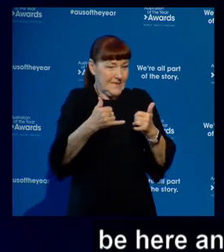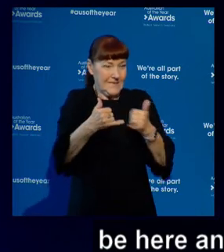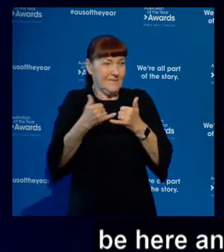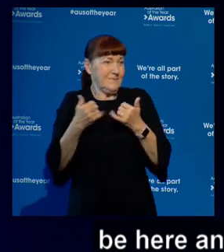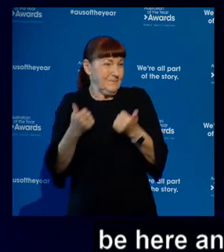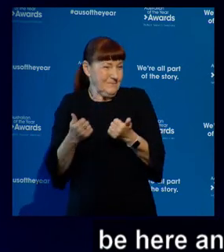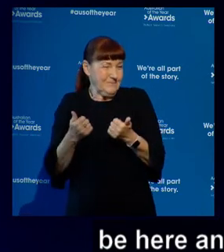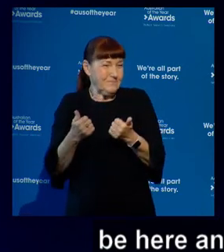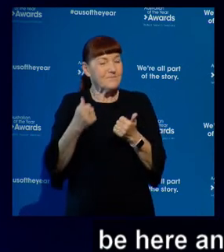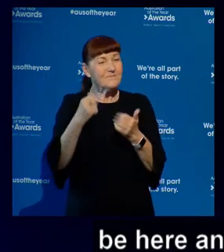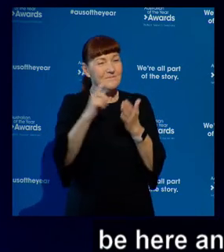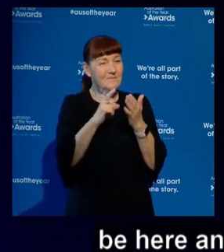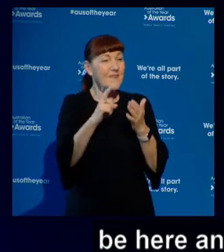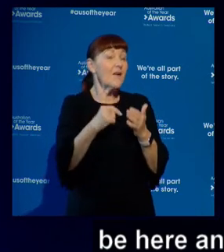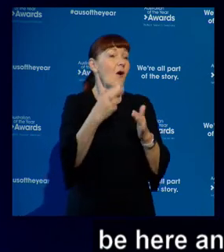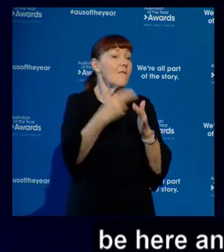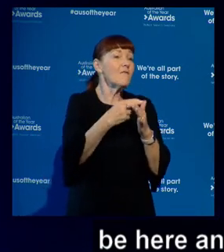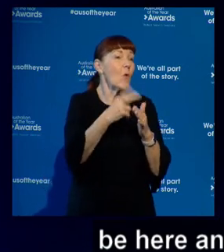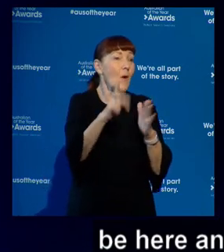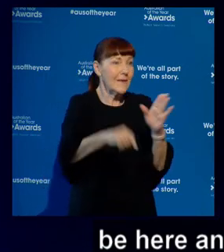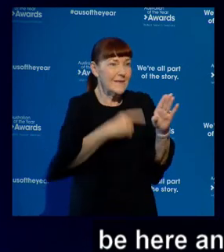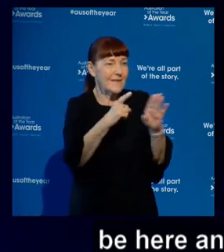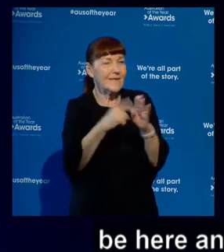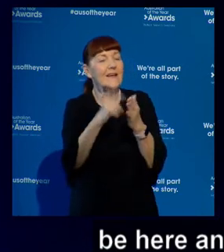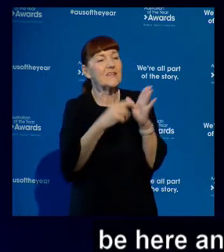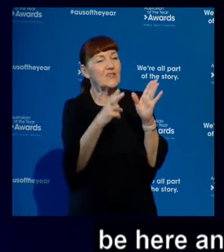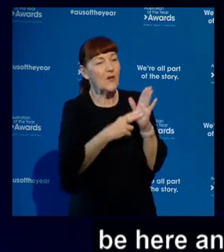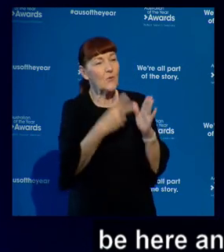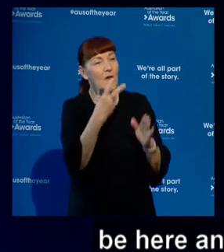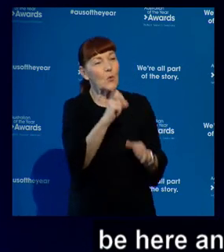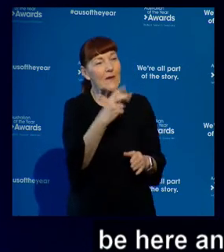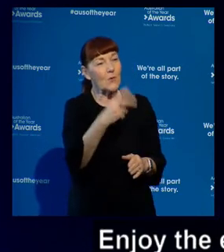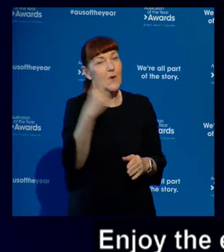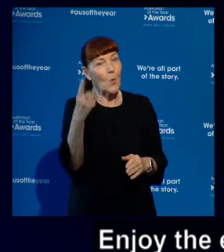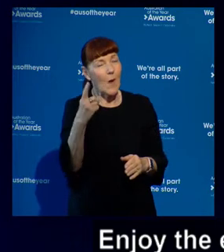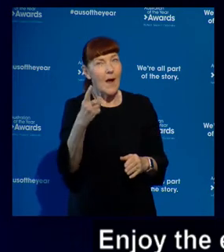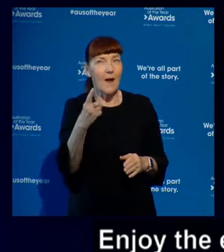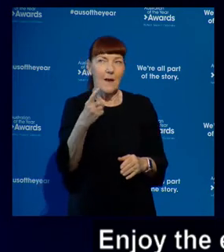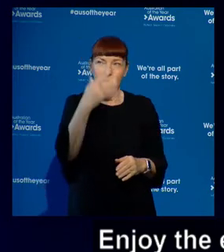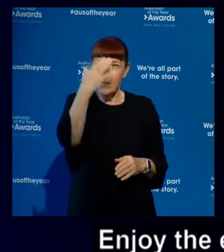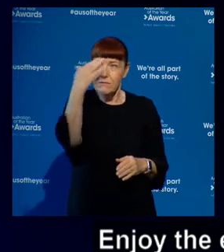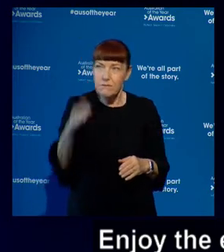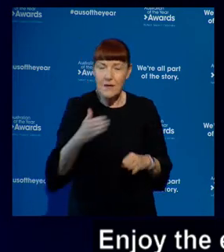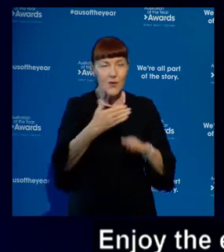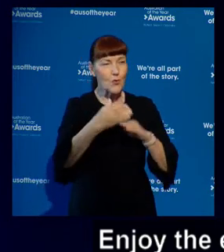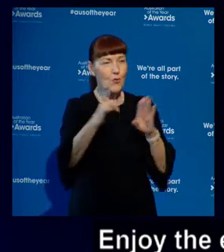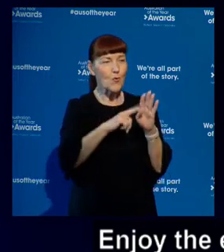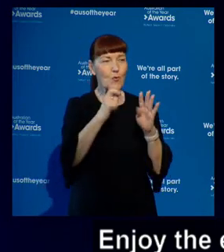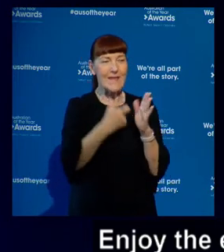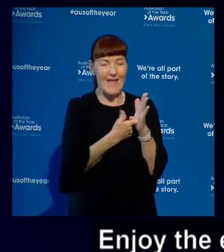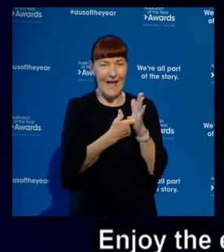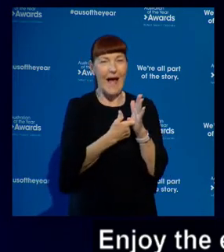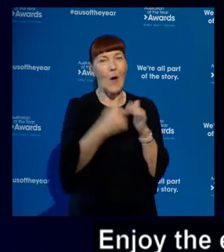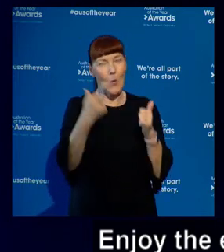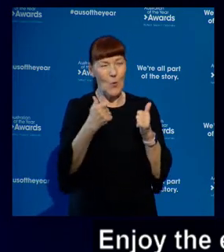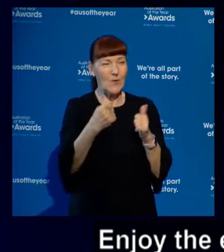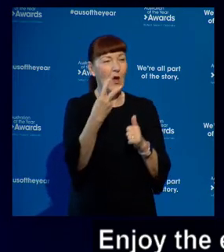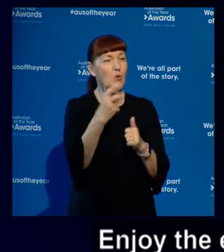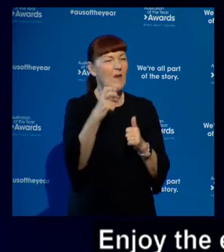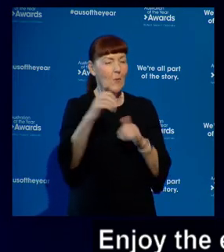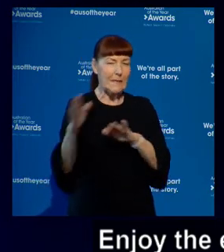in January 2021, the beginning of a new year when we can put 2020 behind